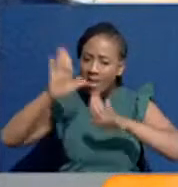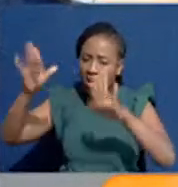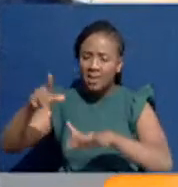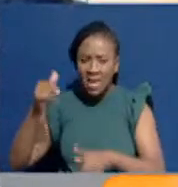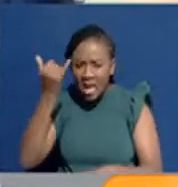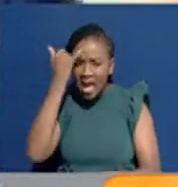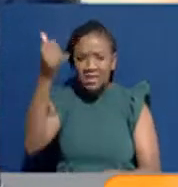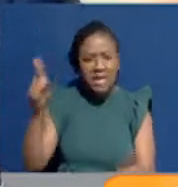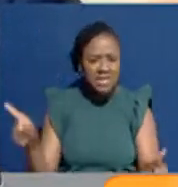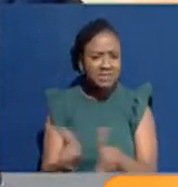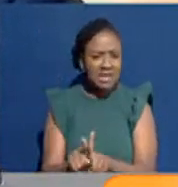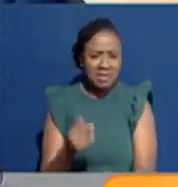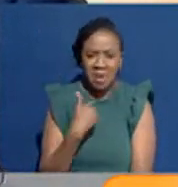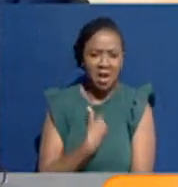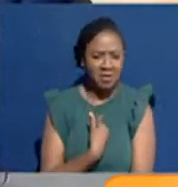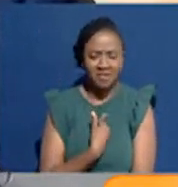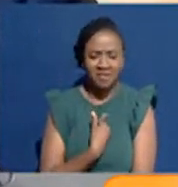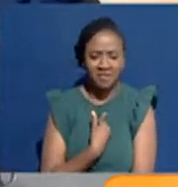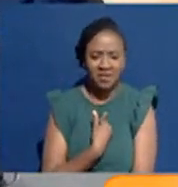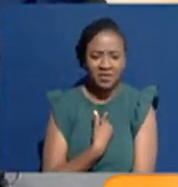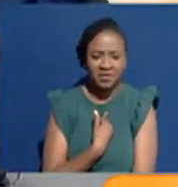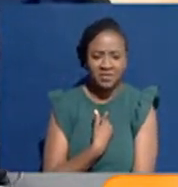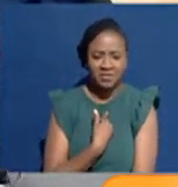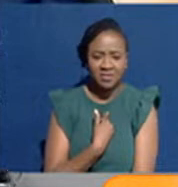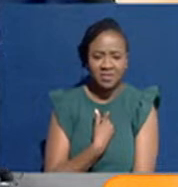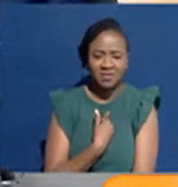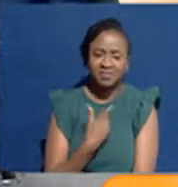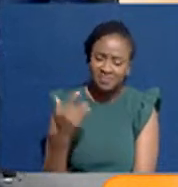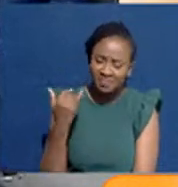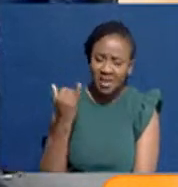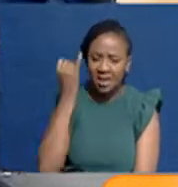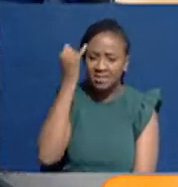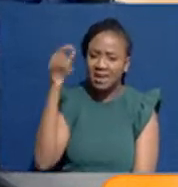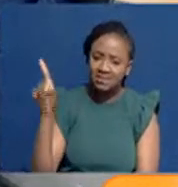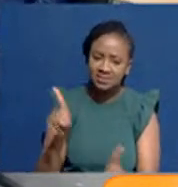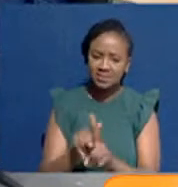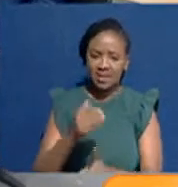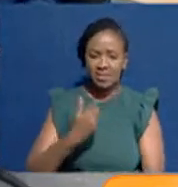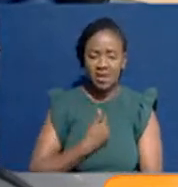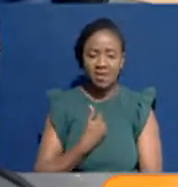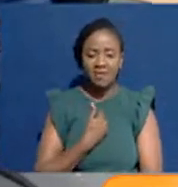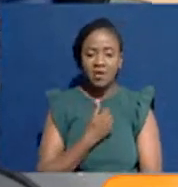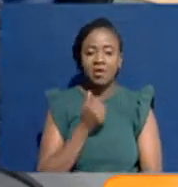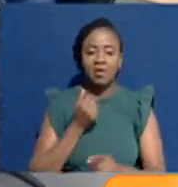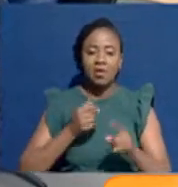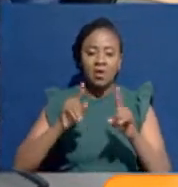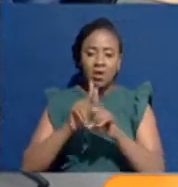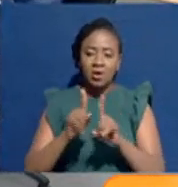And Azimio is a coalition, which also has a Jubilee. There is a wing of Jubilee.